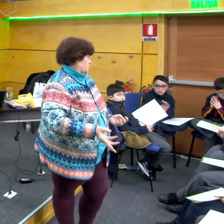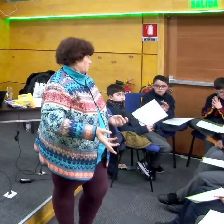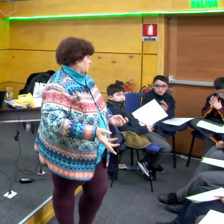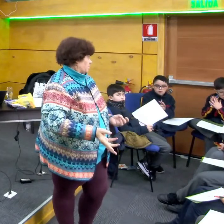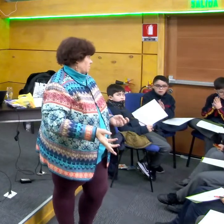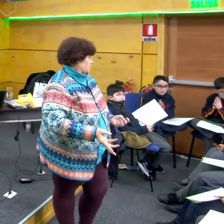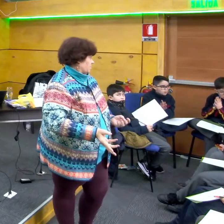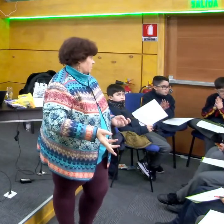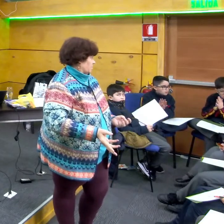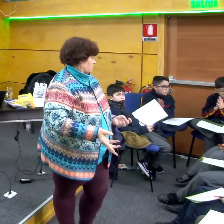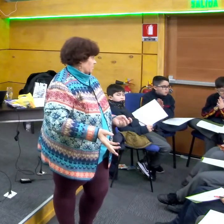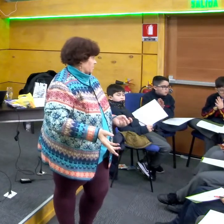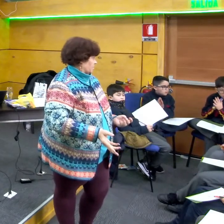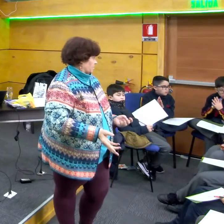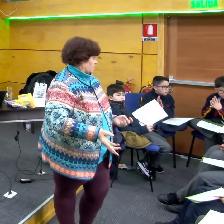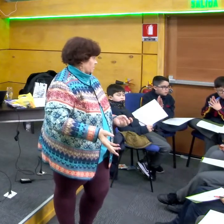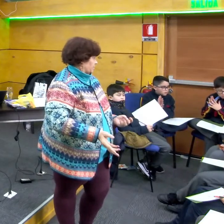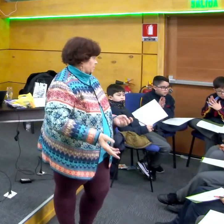voice.